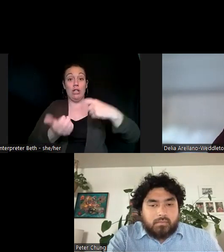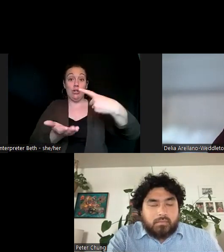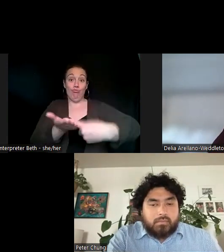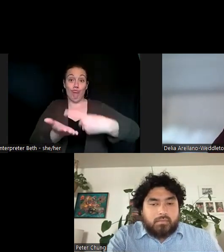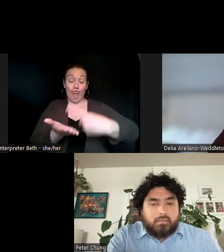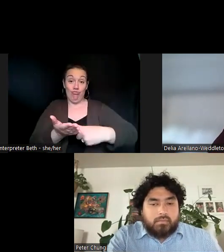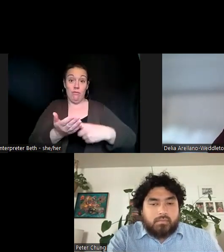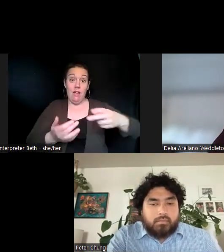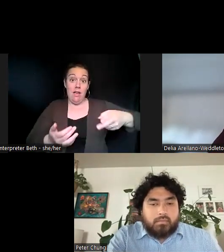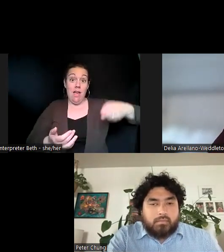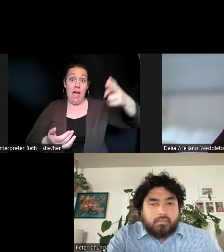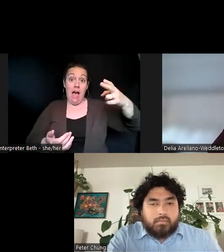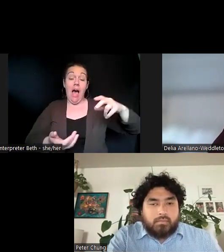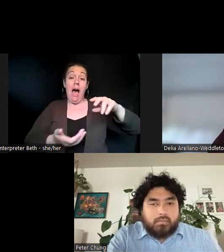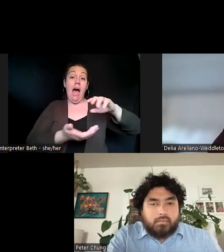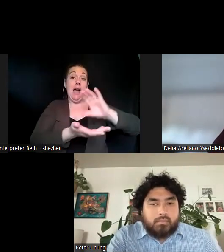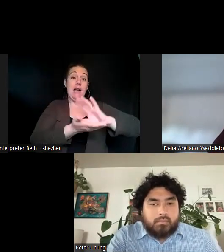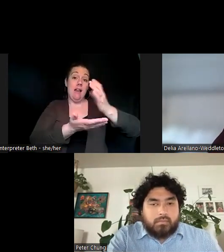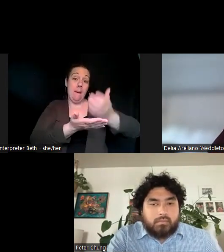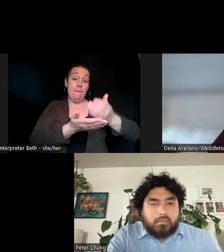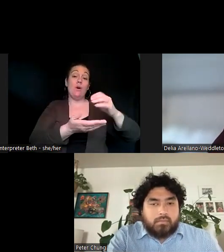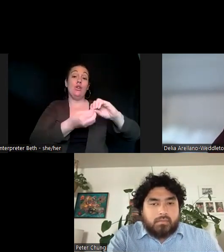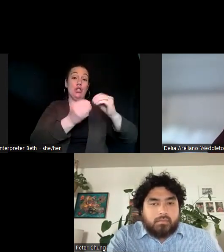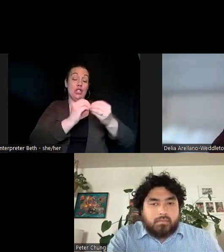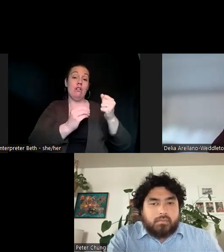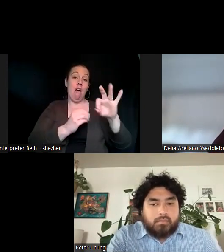of really high rates of chronic absenteeism that have resulted since the pandemic.